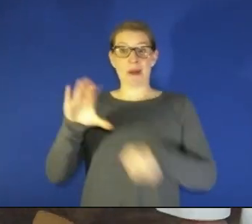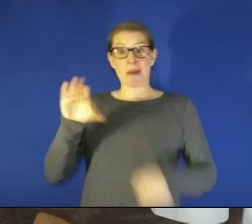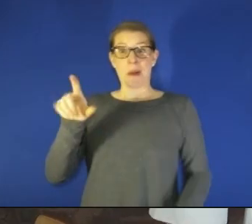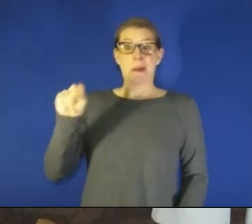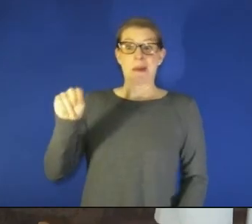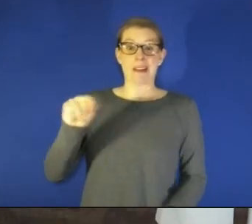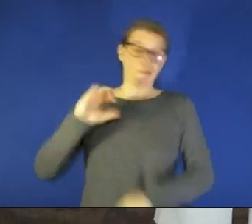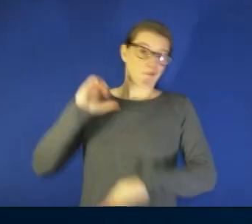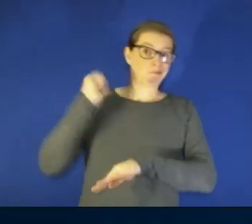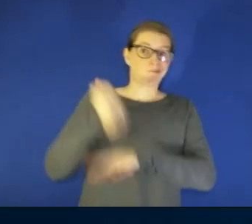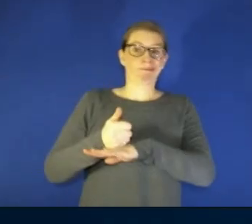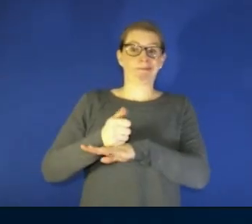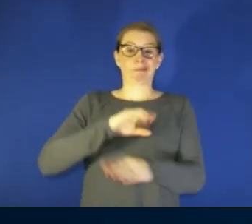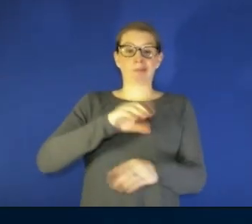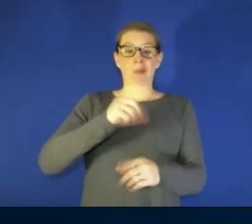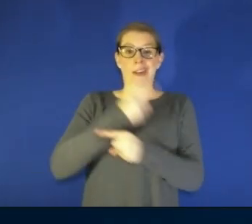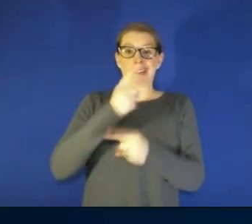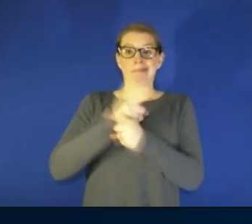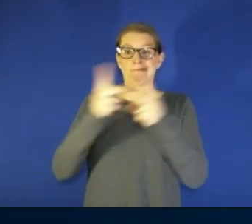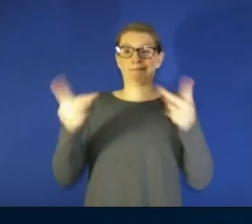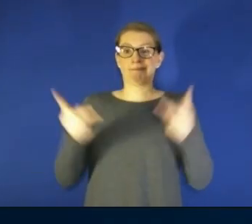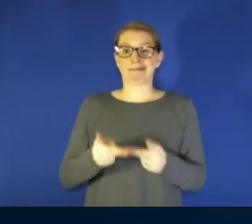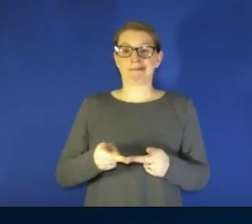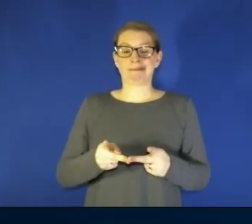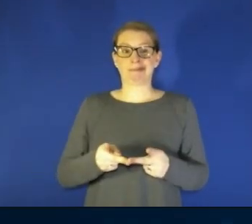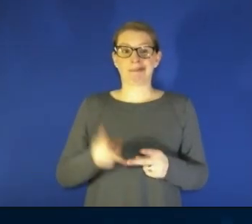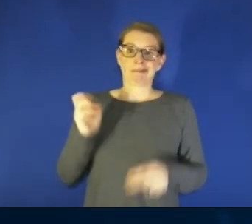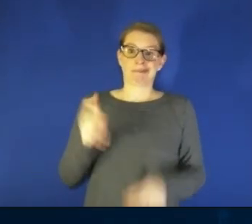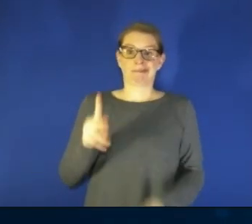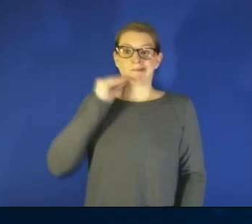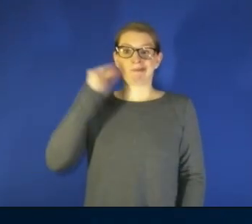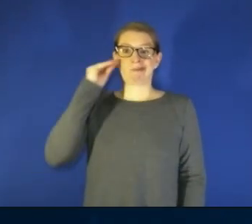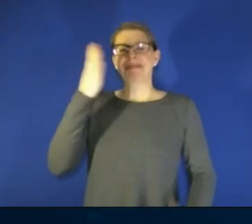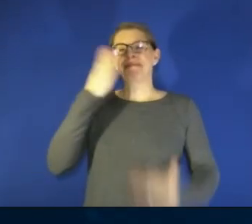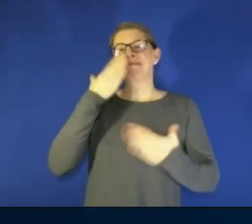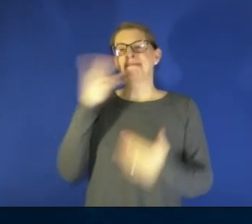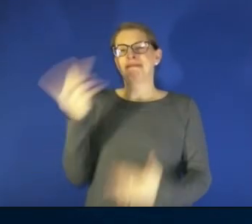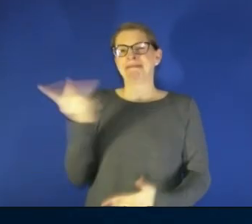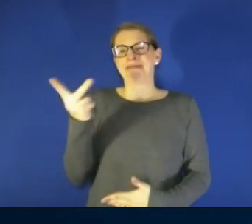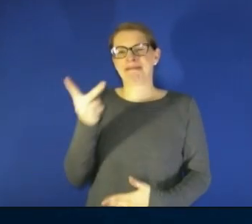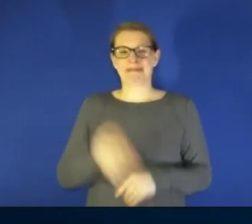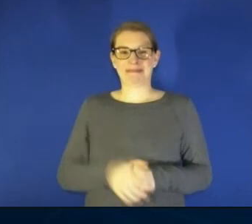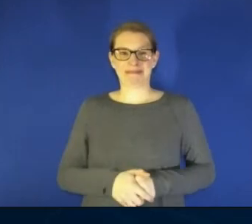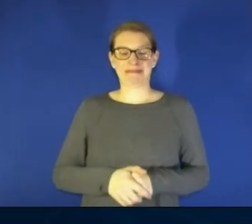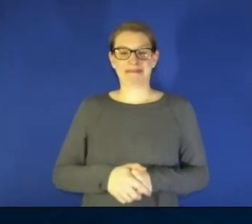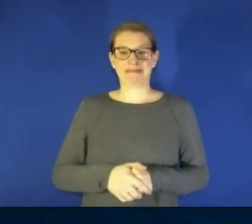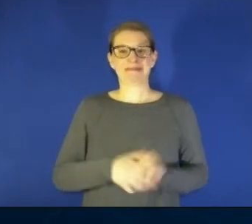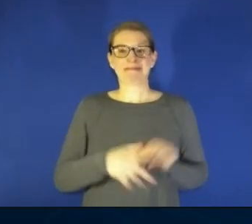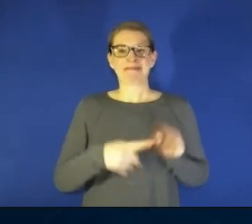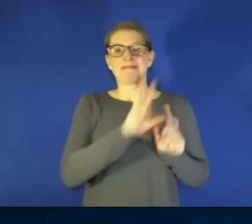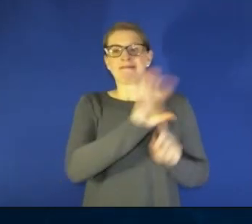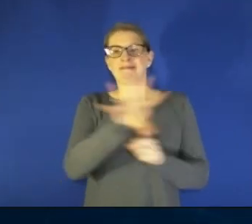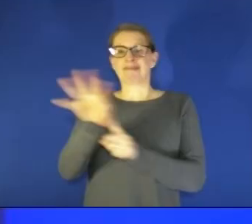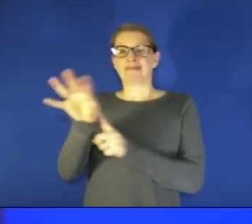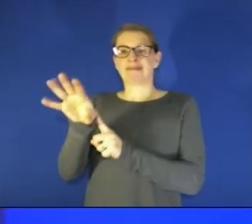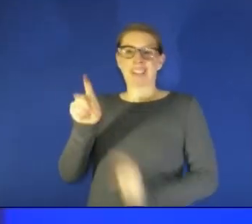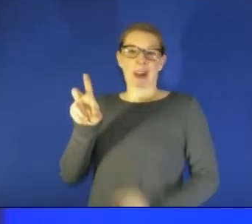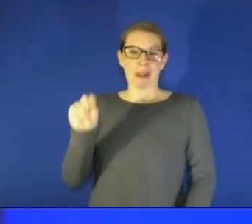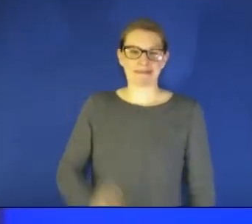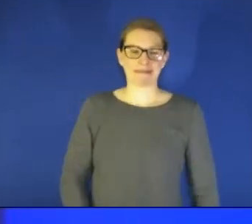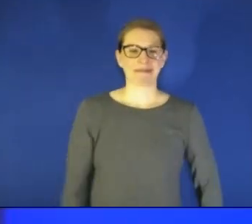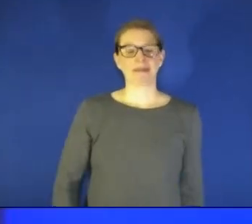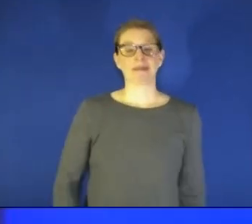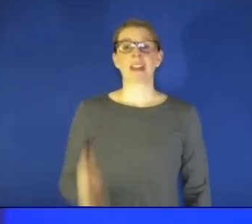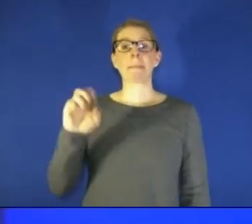where it belongs, guys. That's right. All right. Thank you both for taking us on that journey today throughout the colon. All right. March 30th